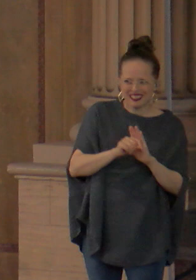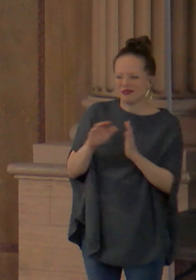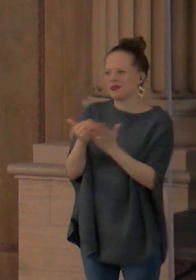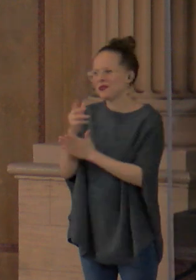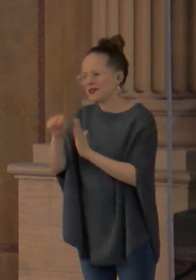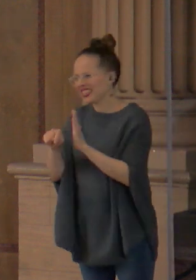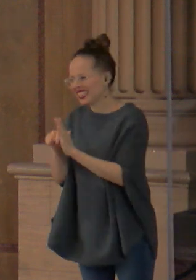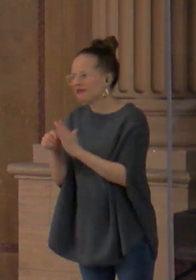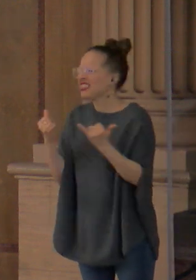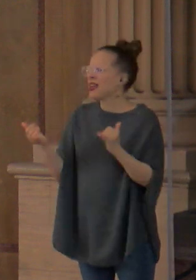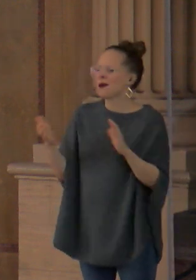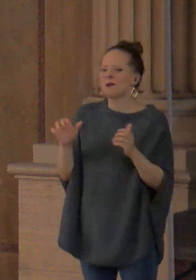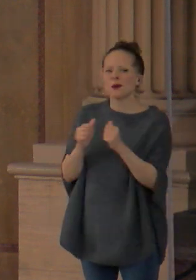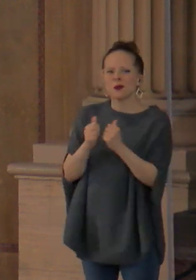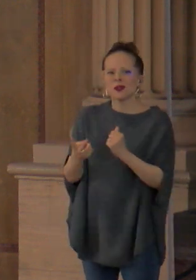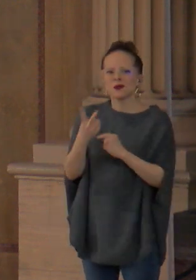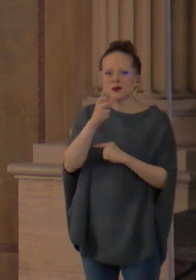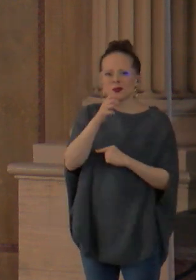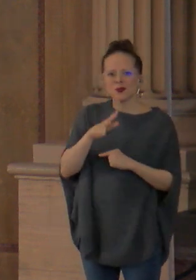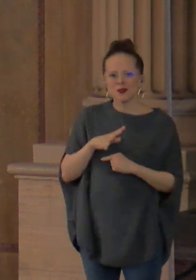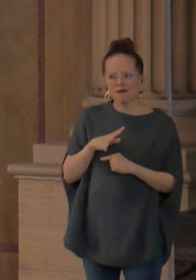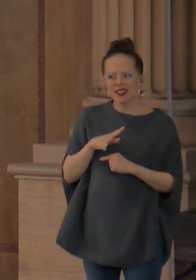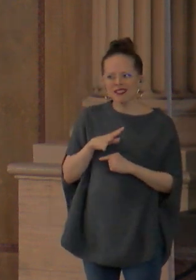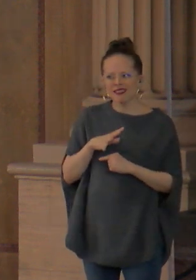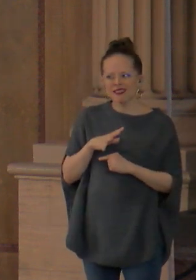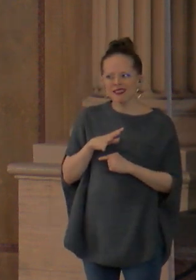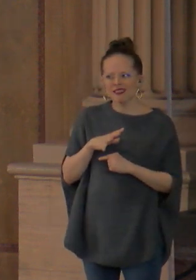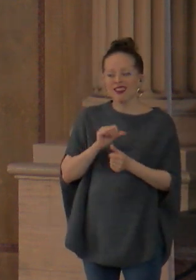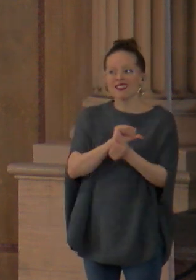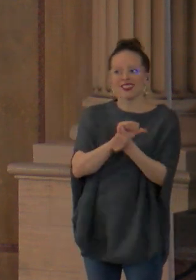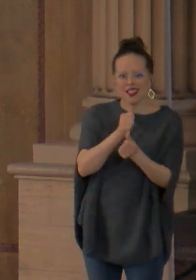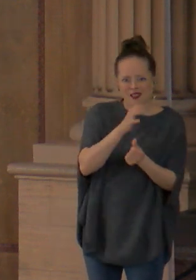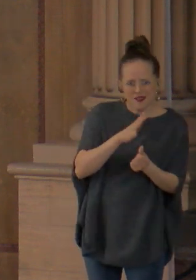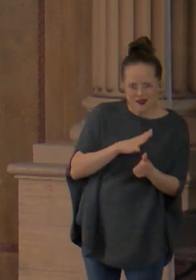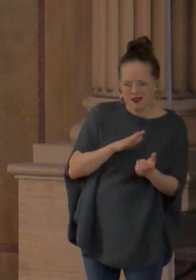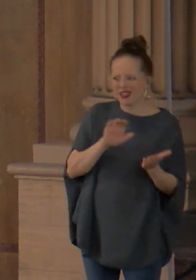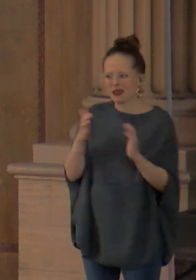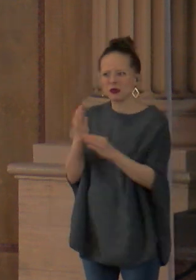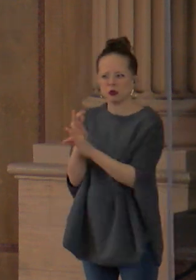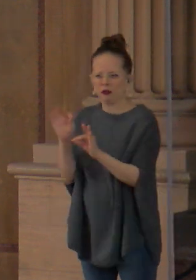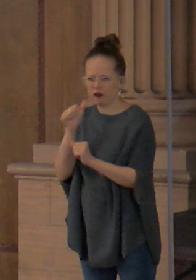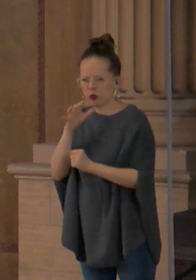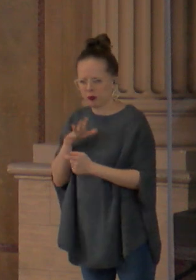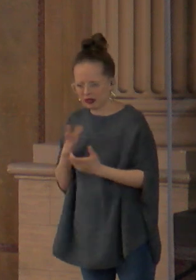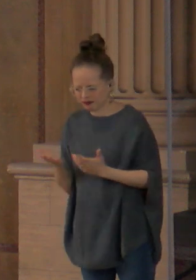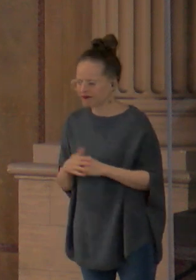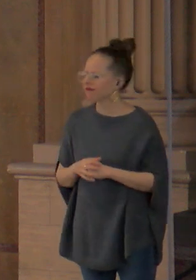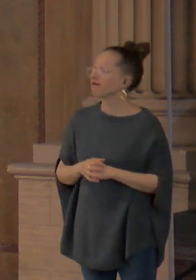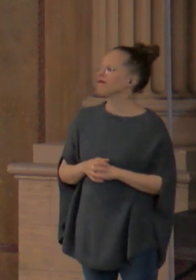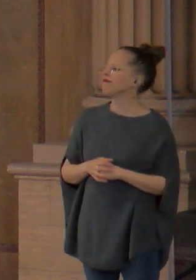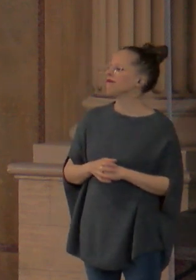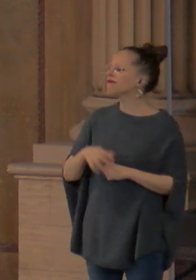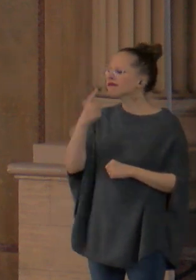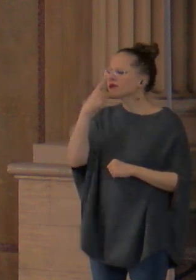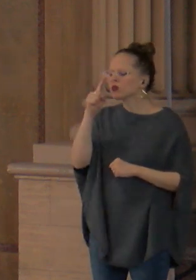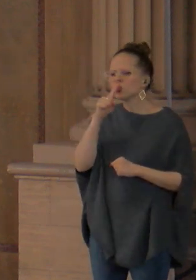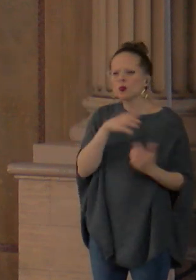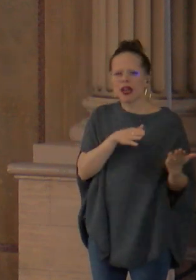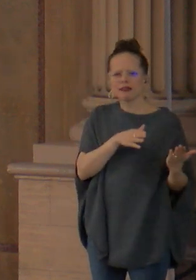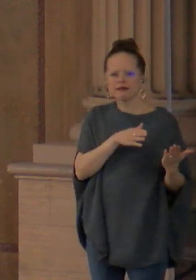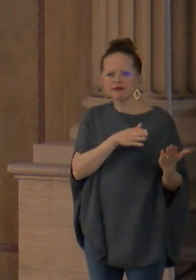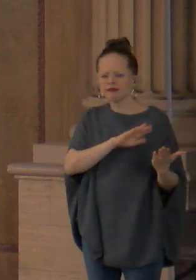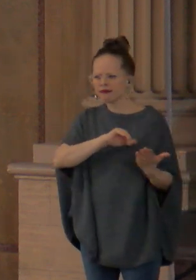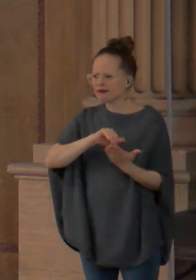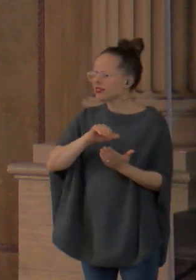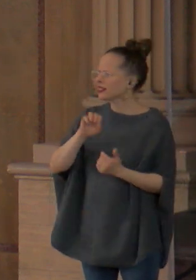So what's he trying to say here? If you've got your Bible, if you could turn to Exodus 19, I want to kind of show you what happened at Mount Sinai. And I know this is going to be